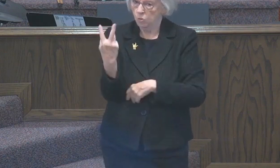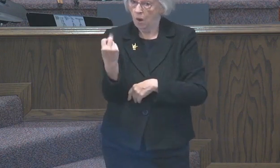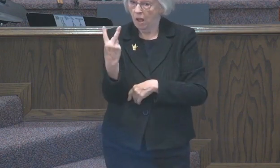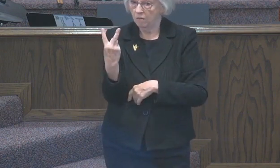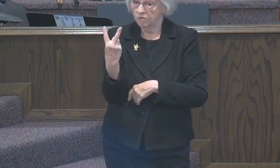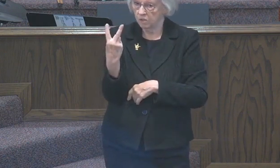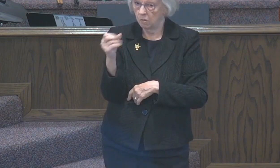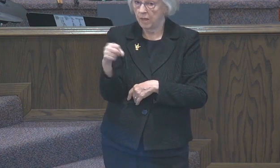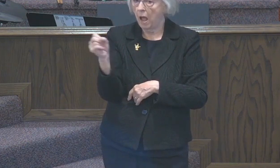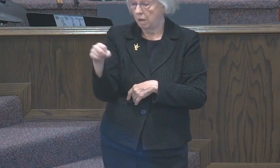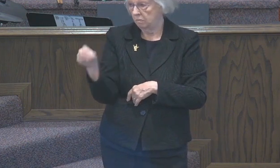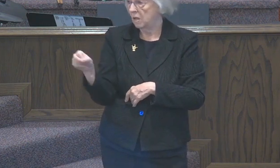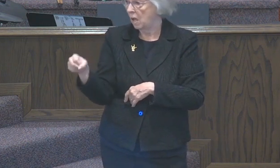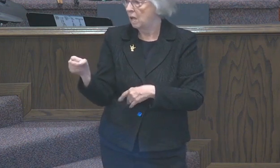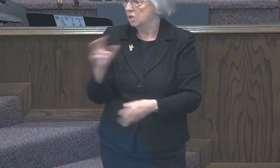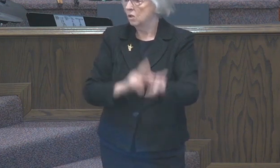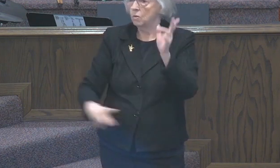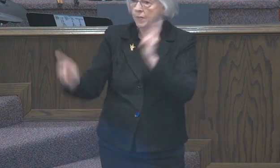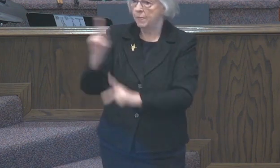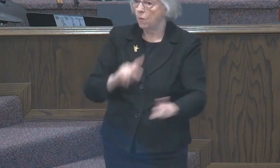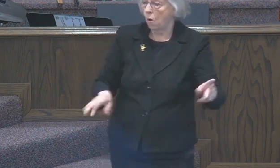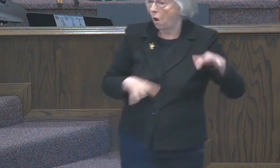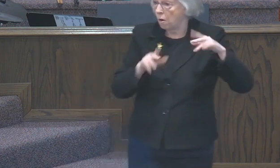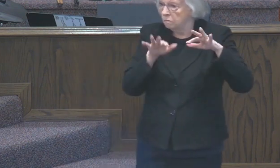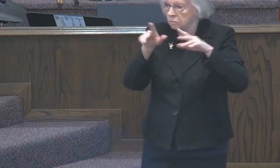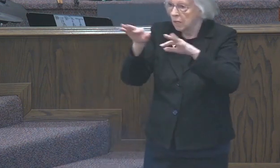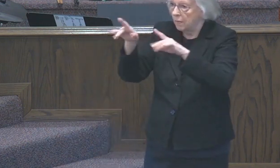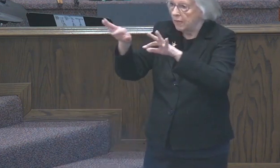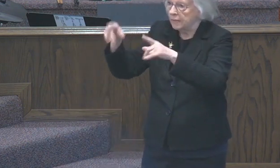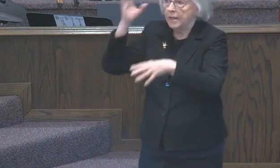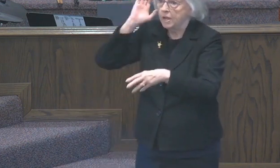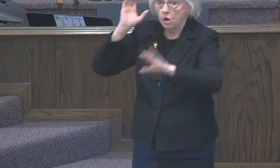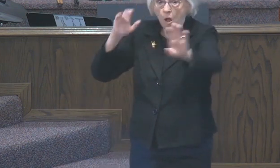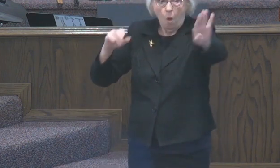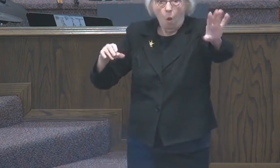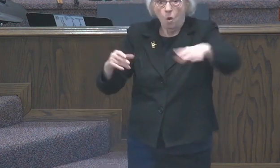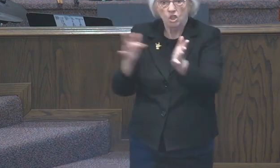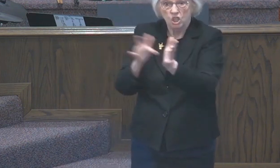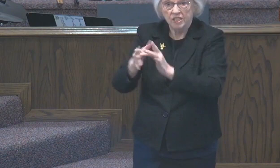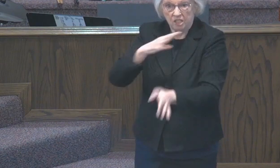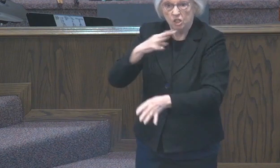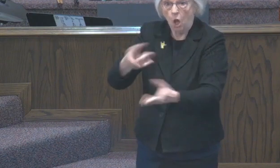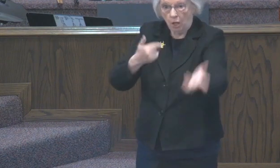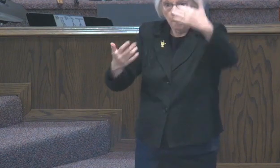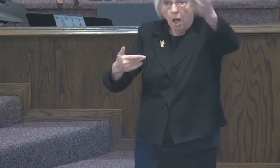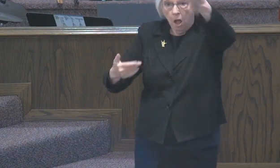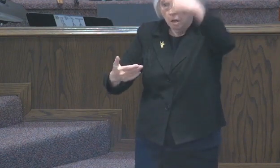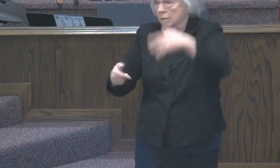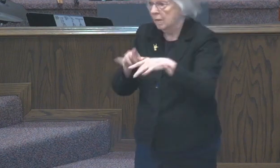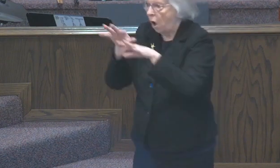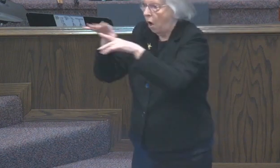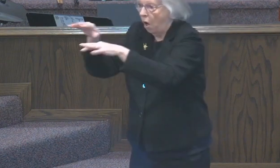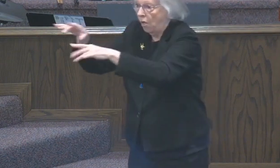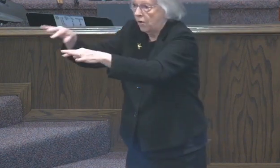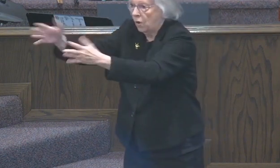Now, that may sound like harsh words, but that is not, that is words that are taught in Scripture. You cannot claim this promise.